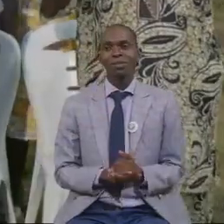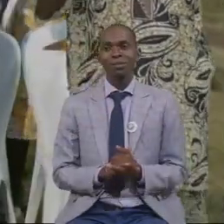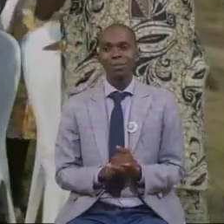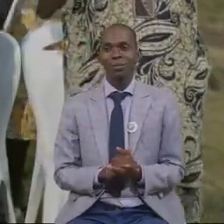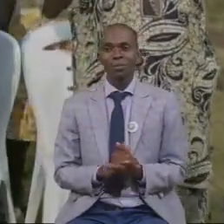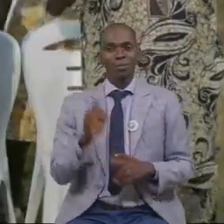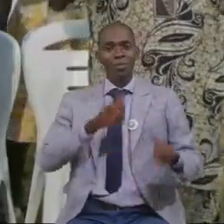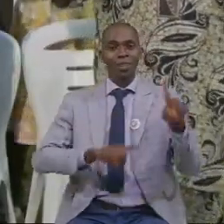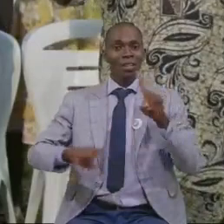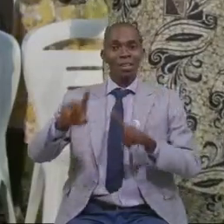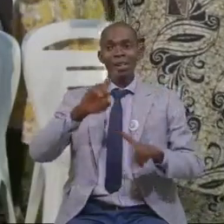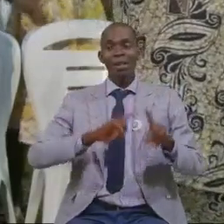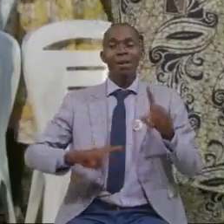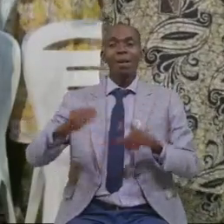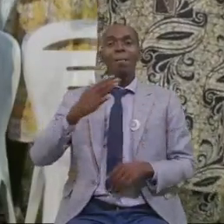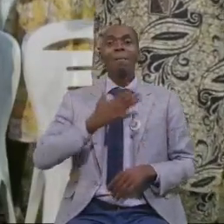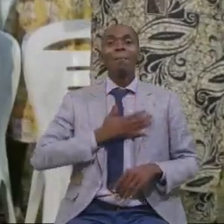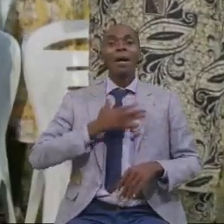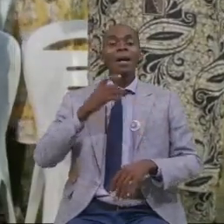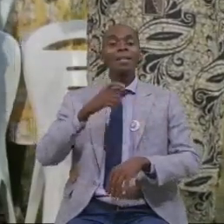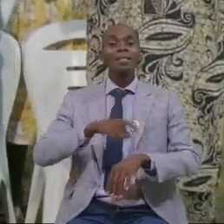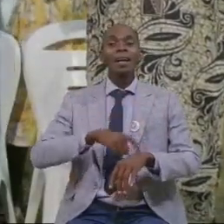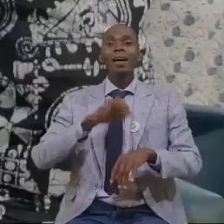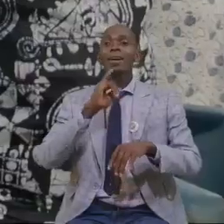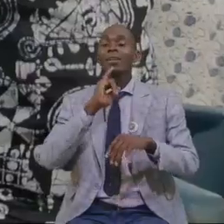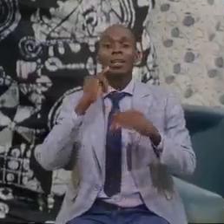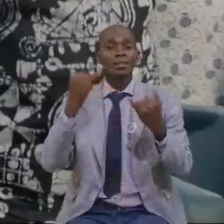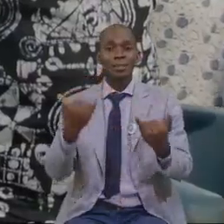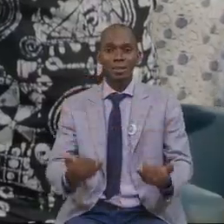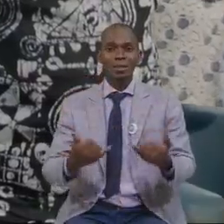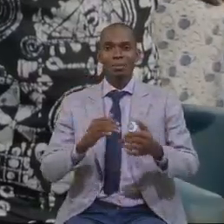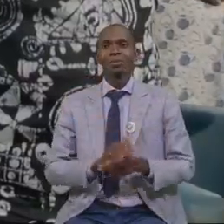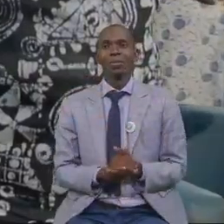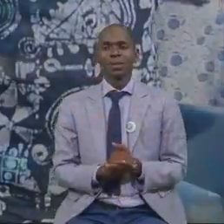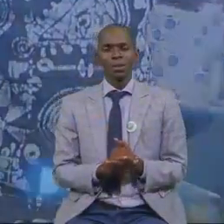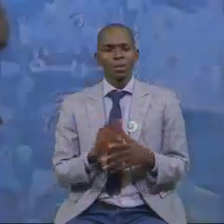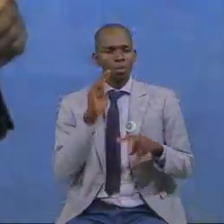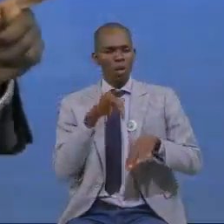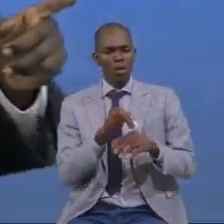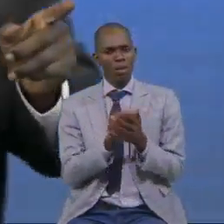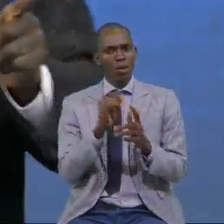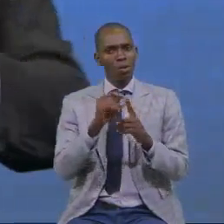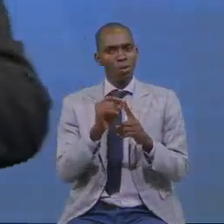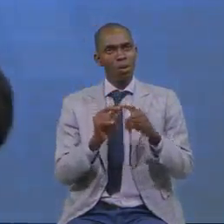My time has come. Look at that word, miracle.